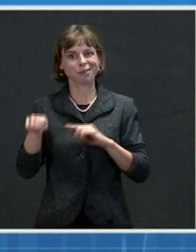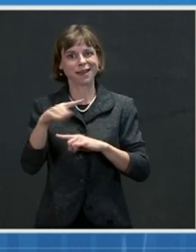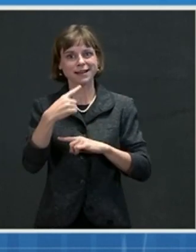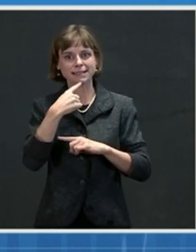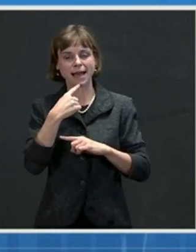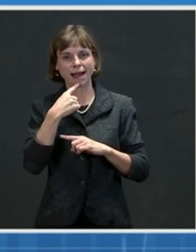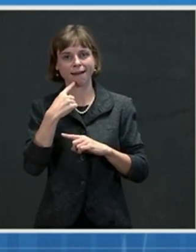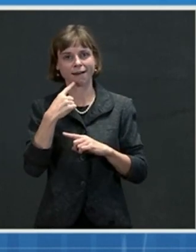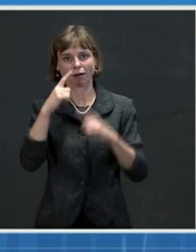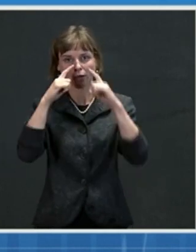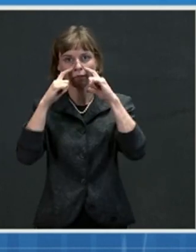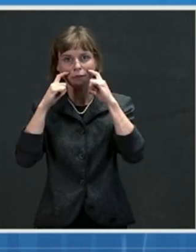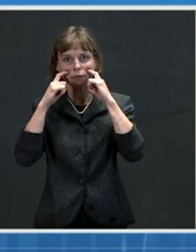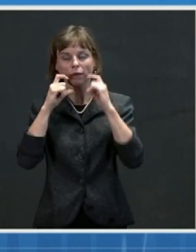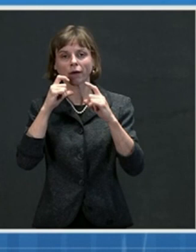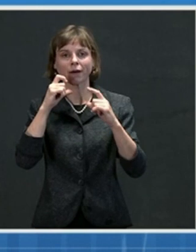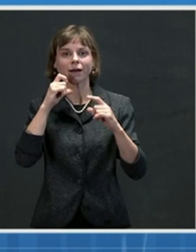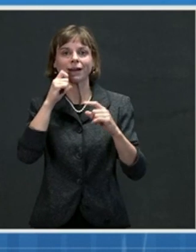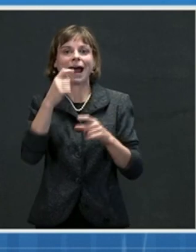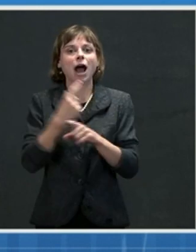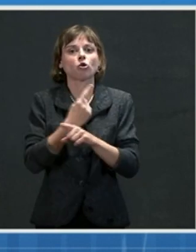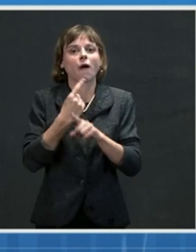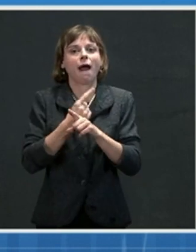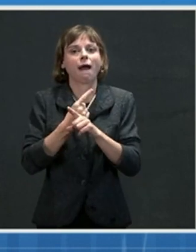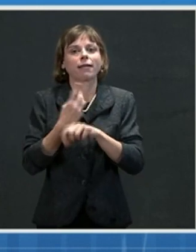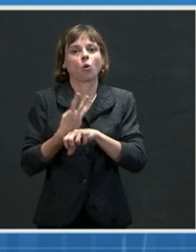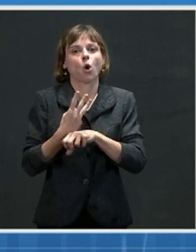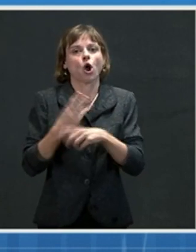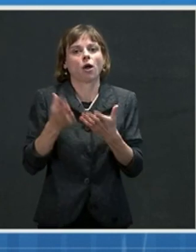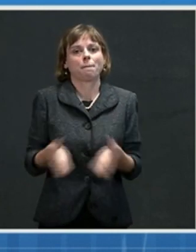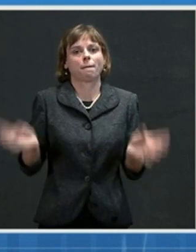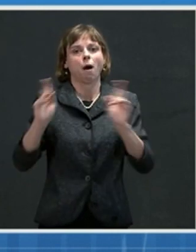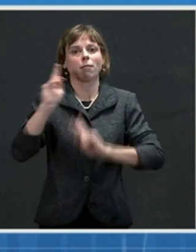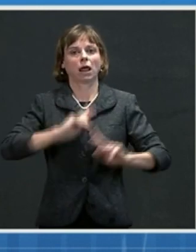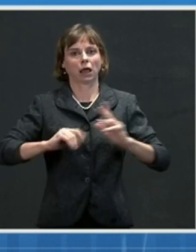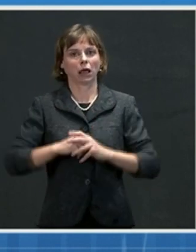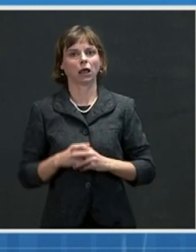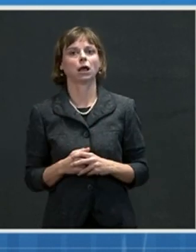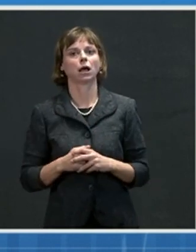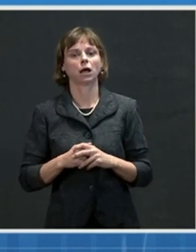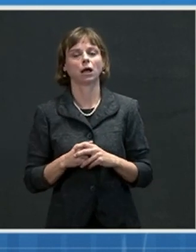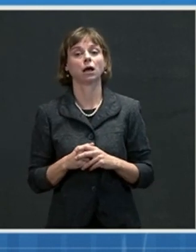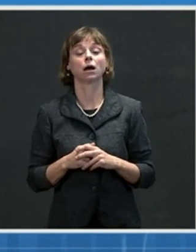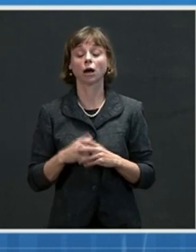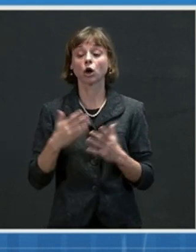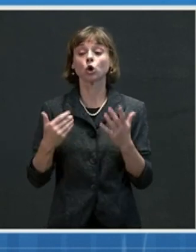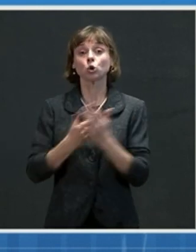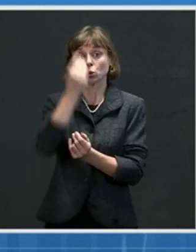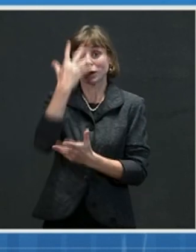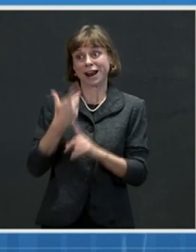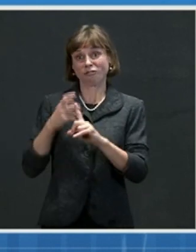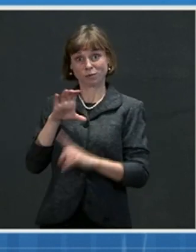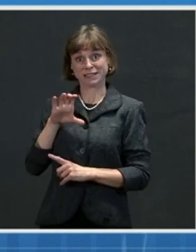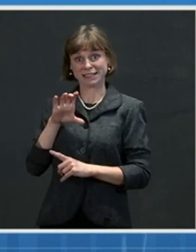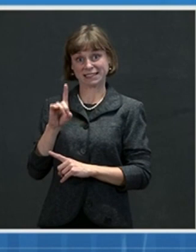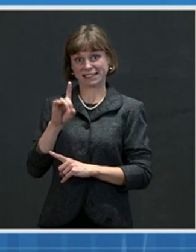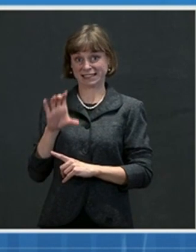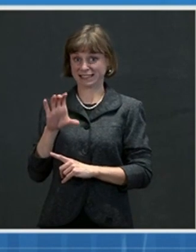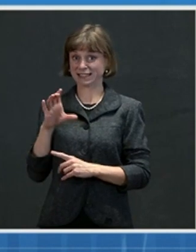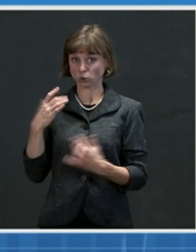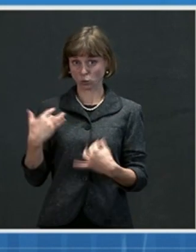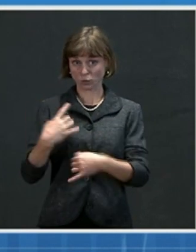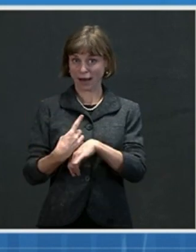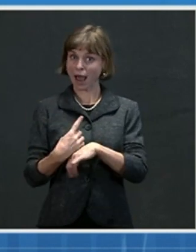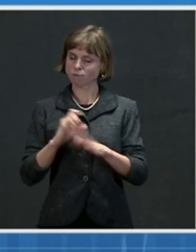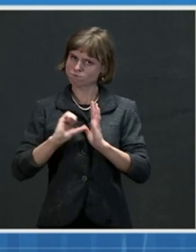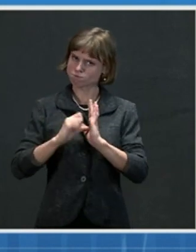masks incorrectly in public. New data released from CDC today underscore the importance of